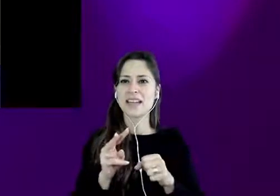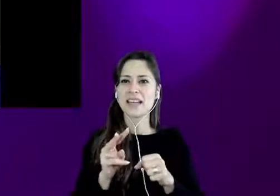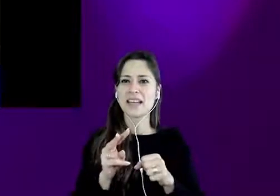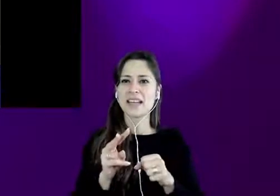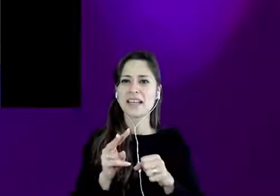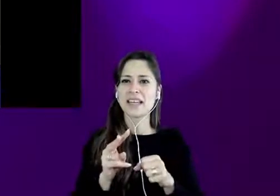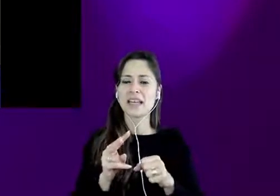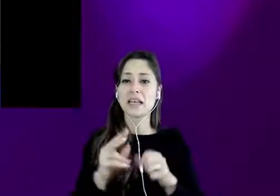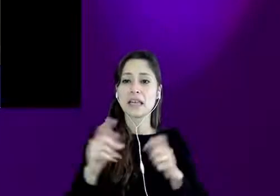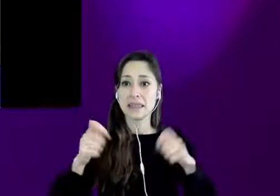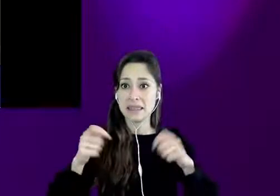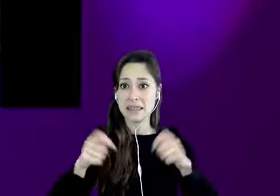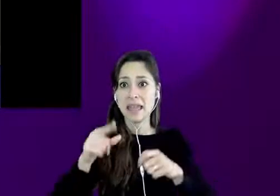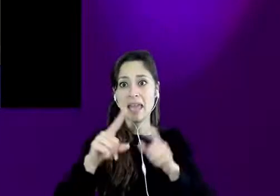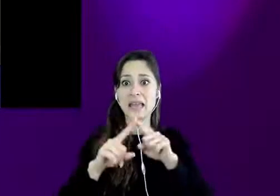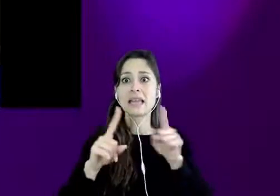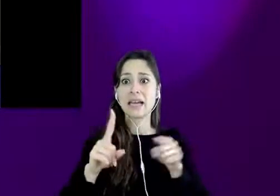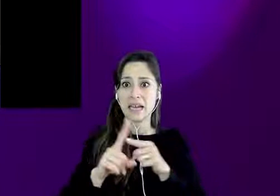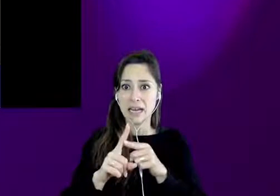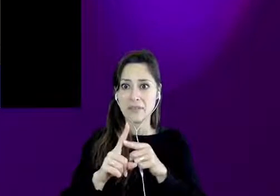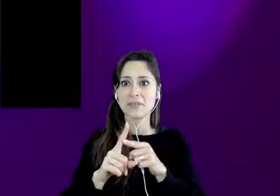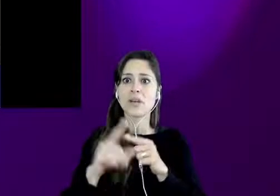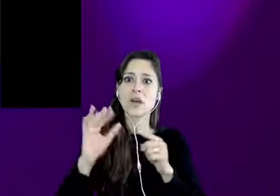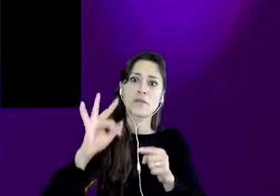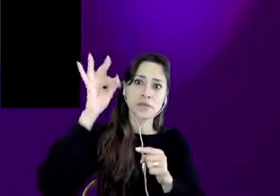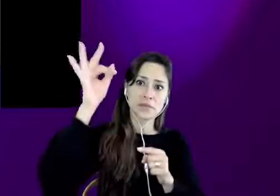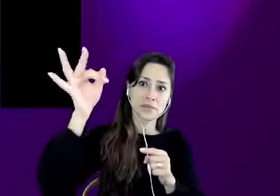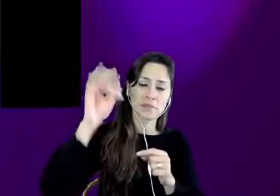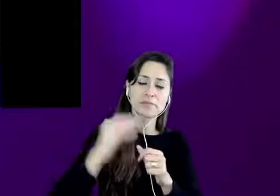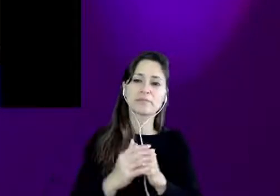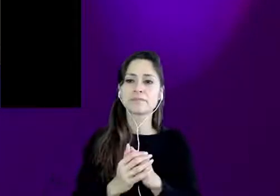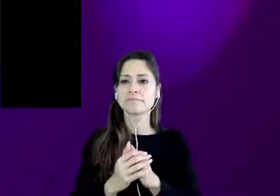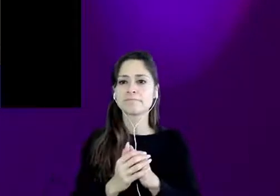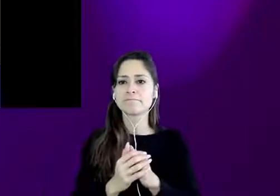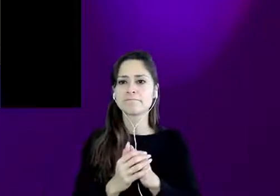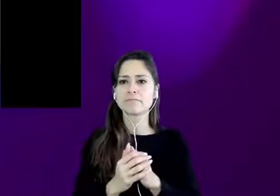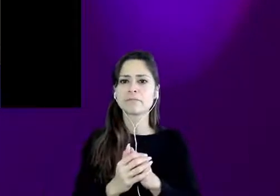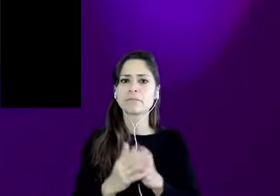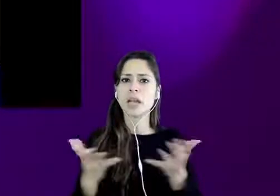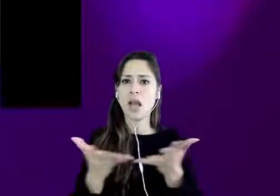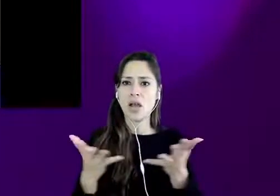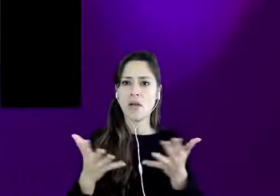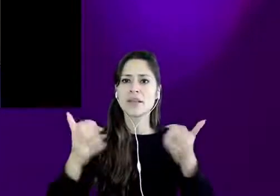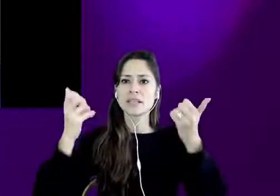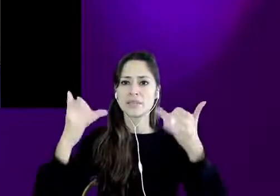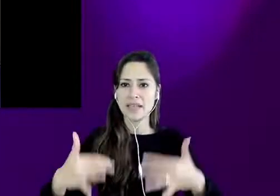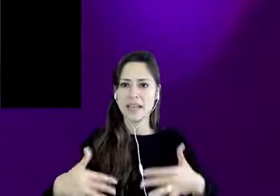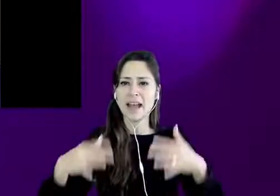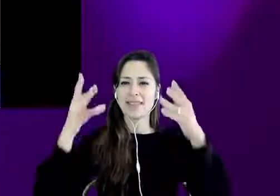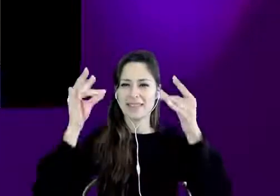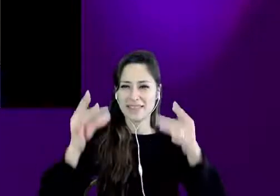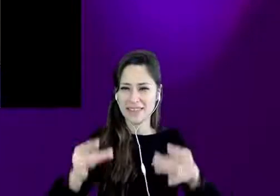Elective egg freezing is the one that I will discuss in detail. But also, why are women waiting?